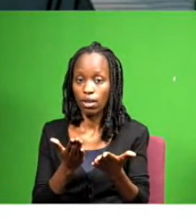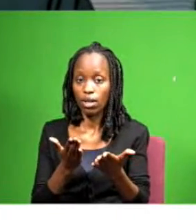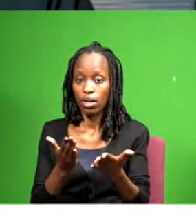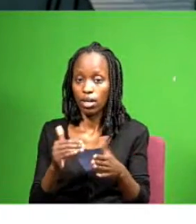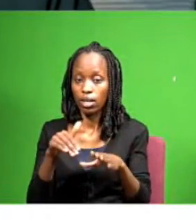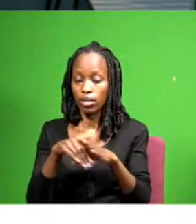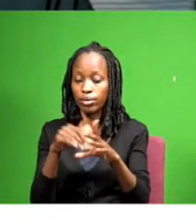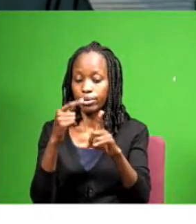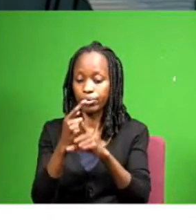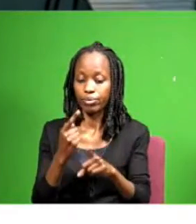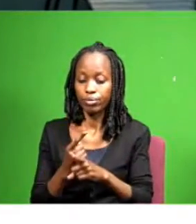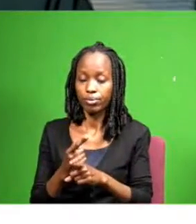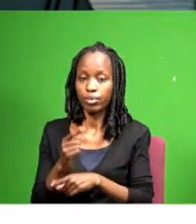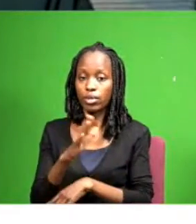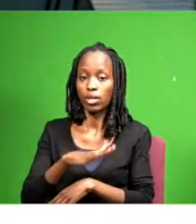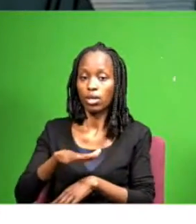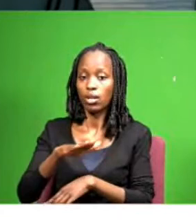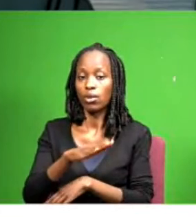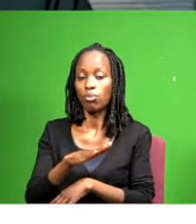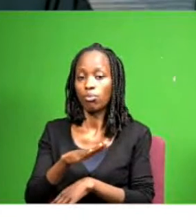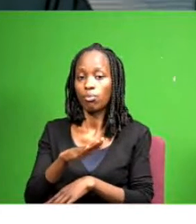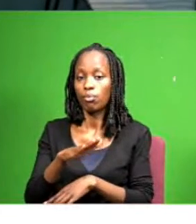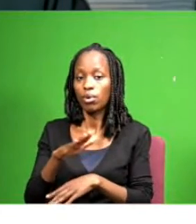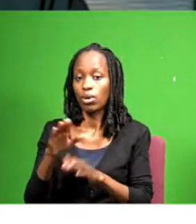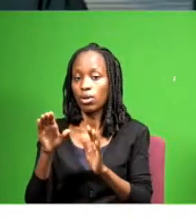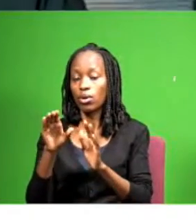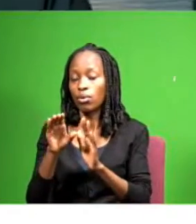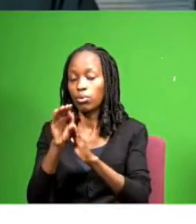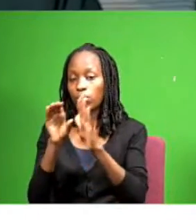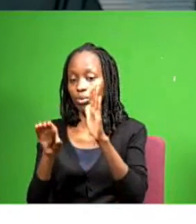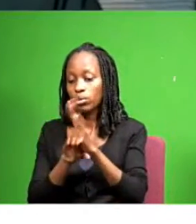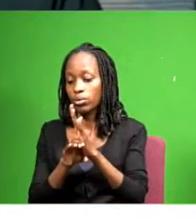respective jurisdictions' constitutions.